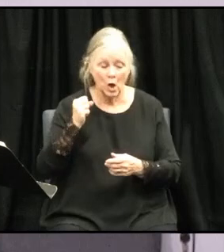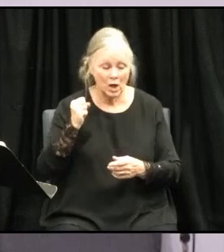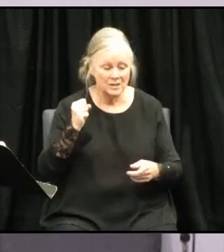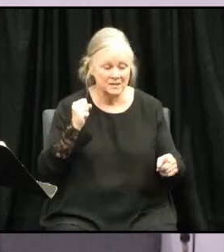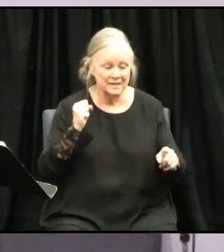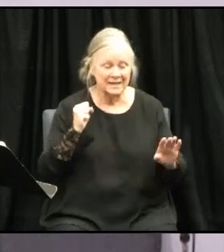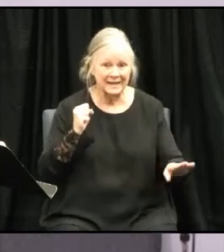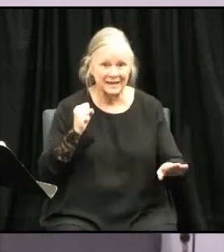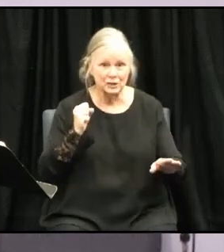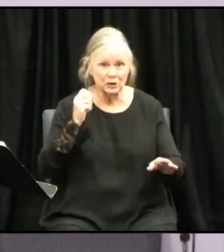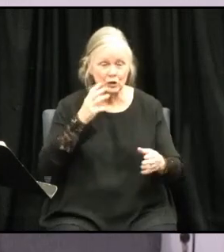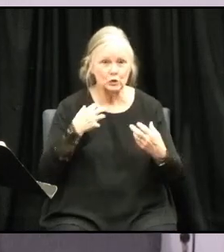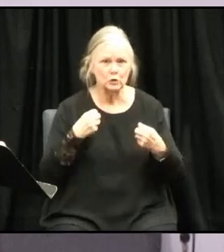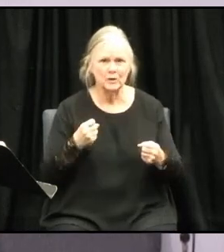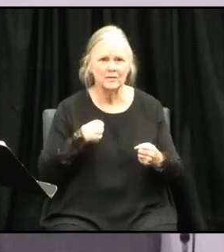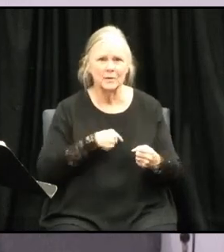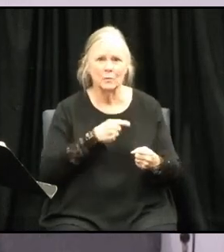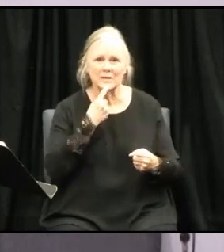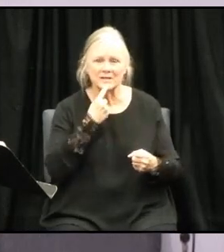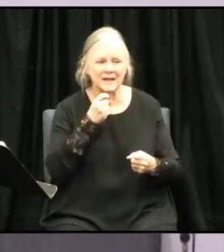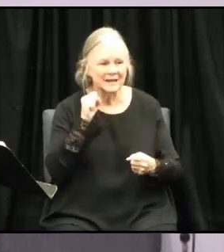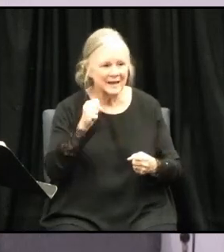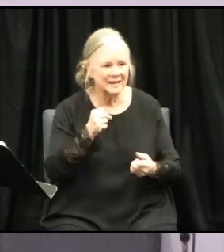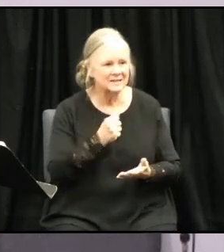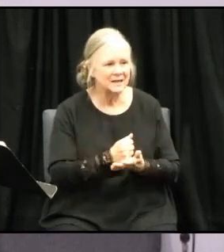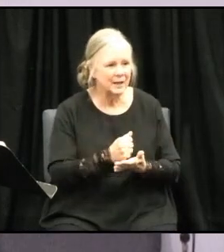And we say yes and amen with David here, right?